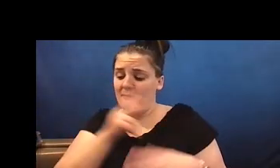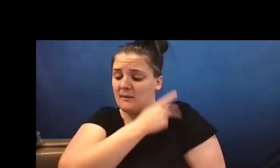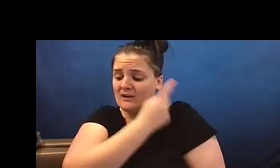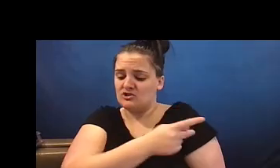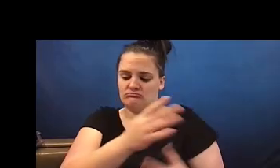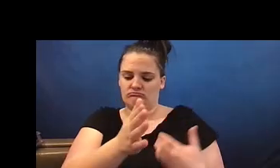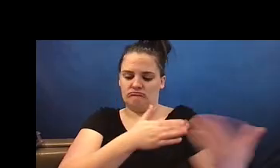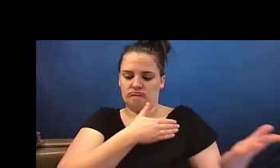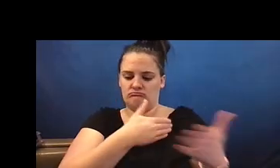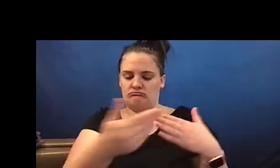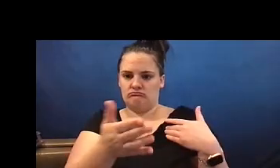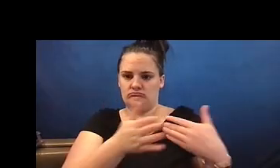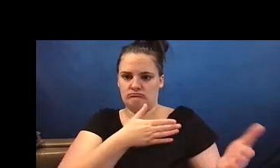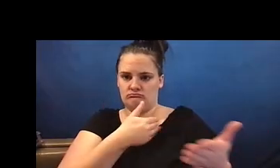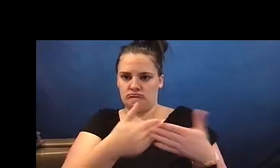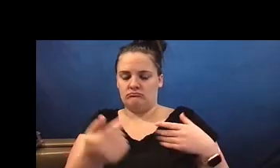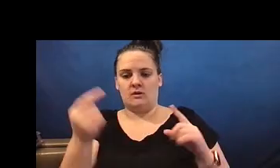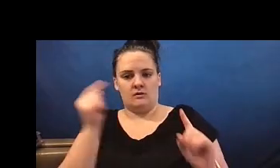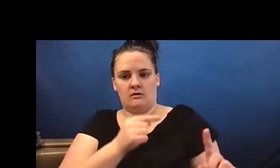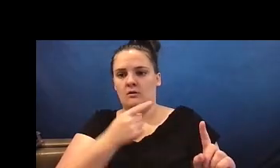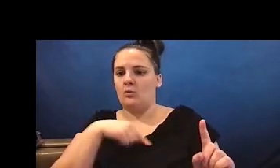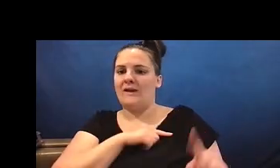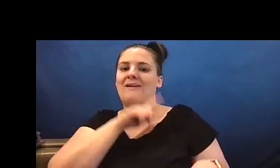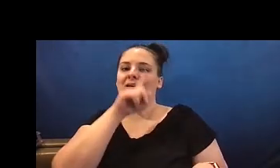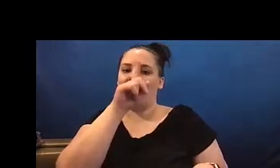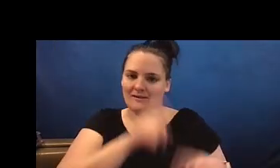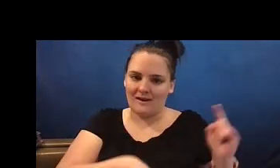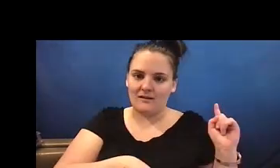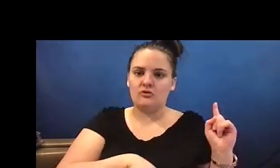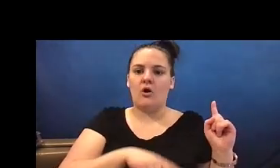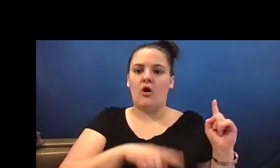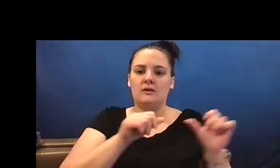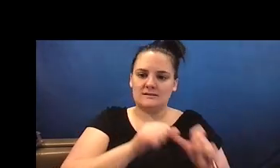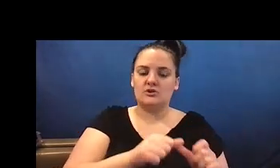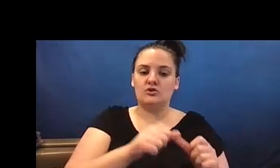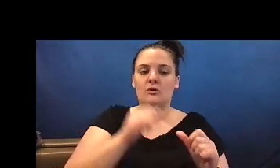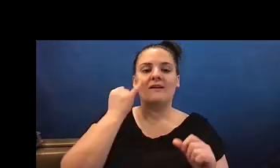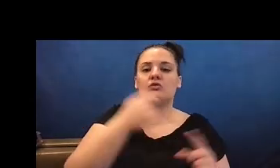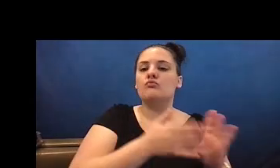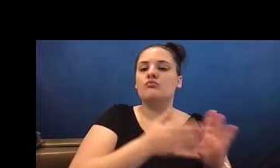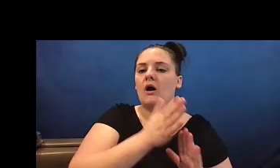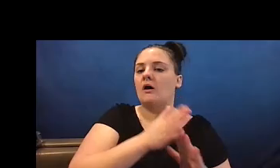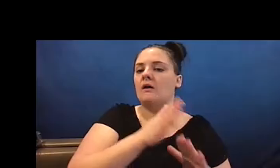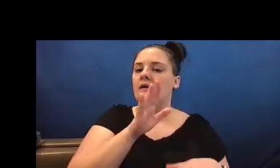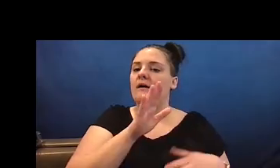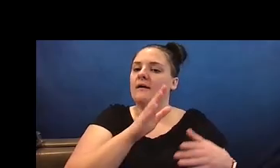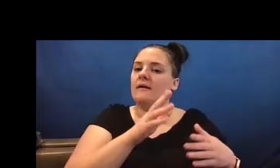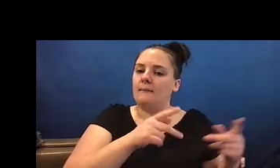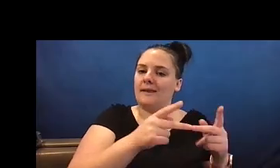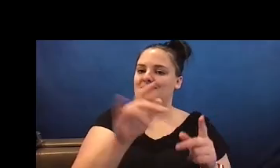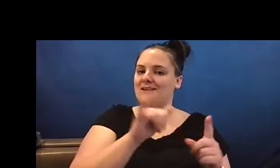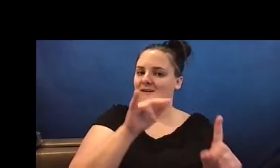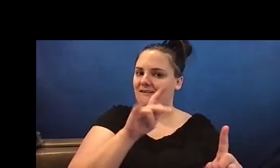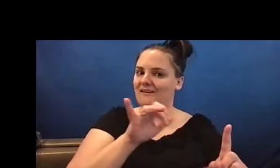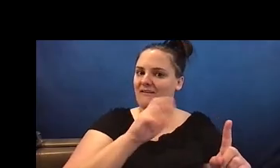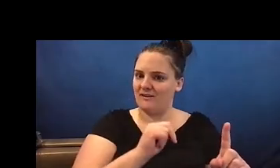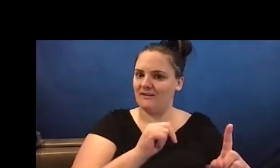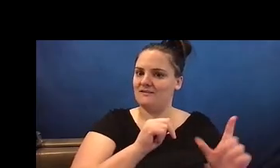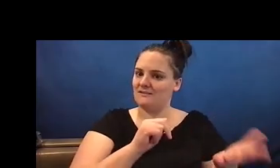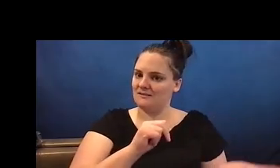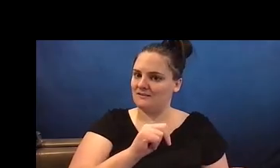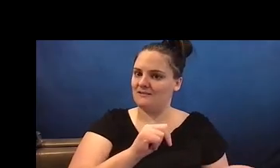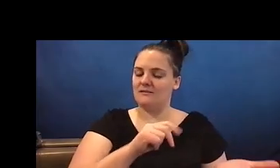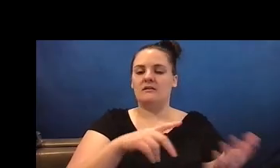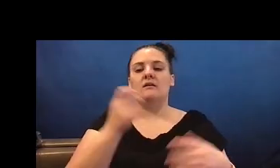get a margin when you're running a facility like Kevin and it's an aging plant. So I think defense down, collaboration up,